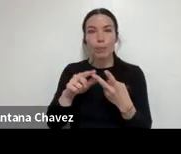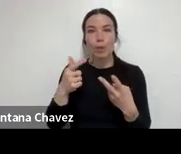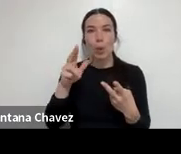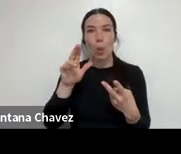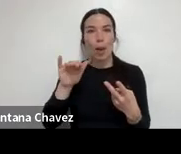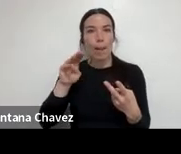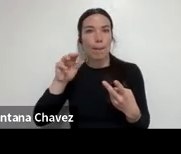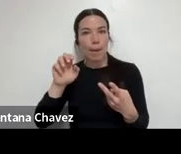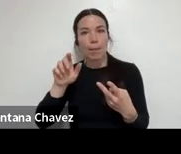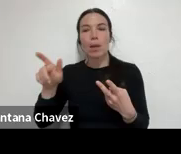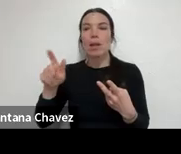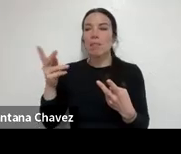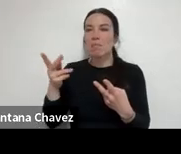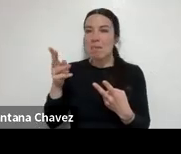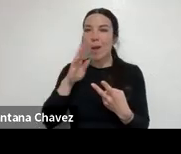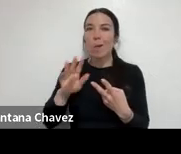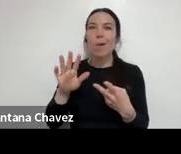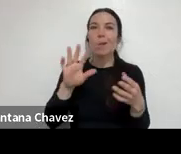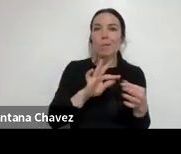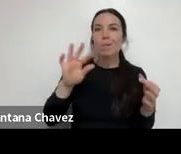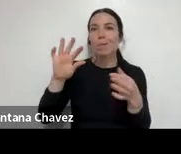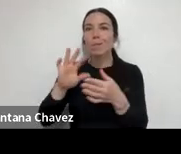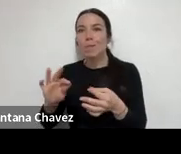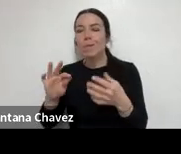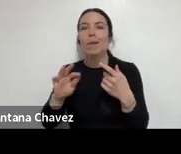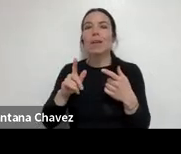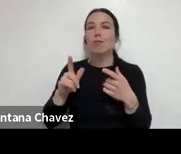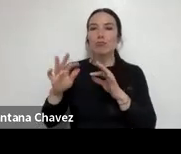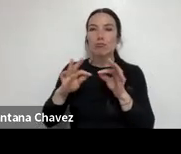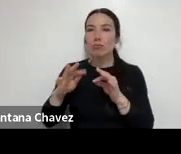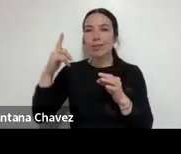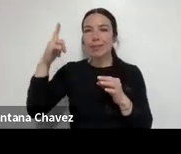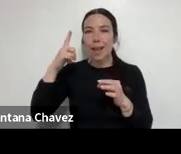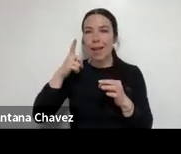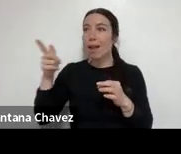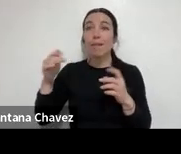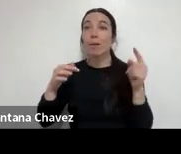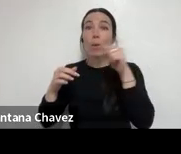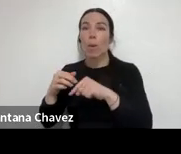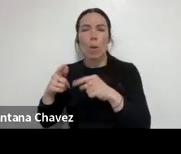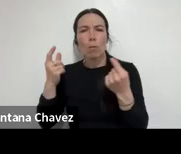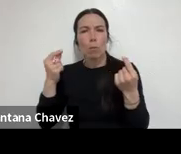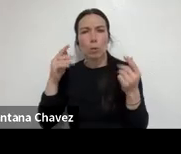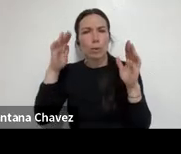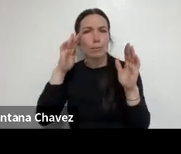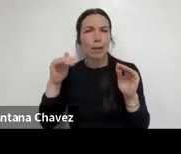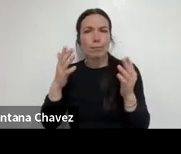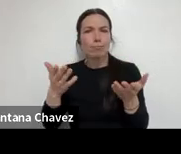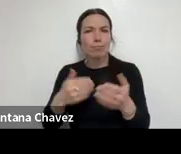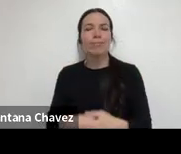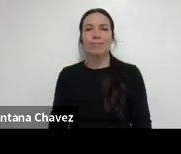bit about Siena, you know, and what you might encounter when you come here in the summer.